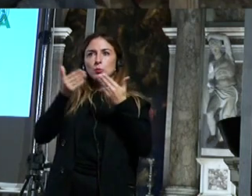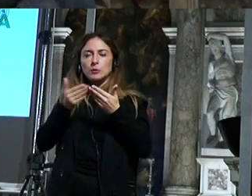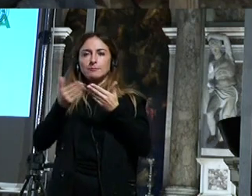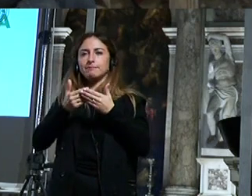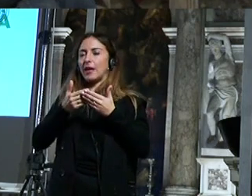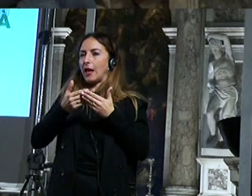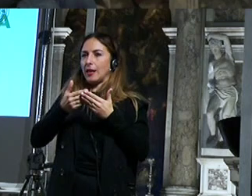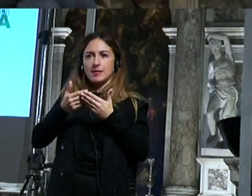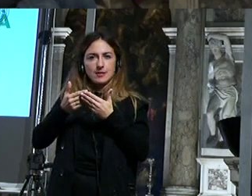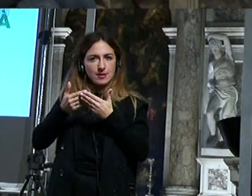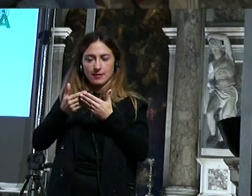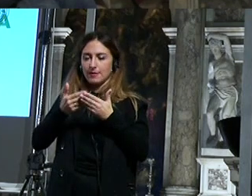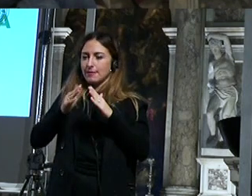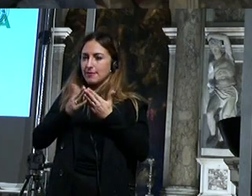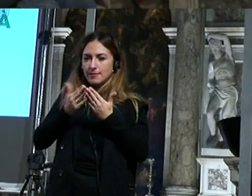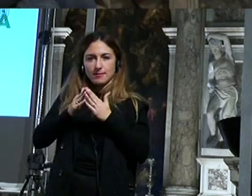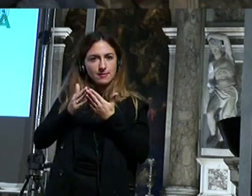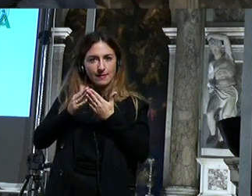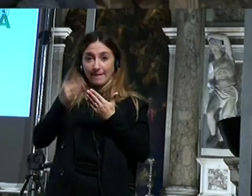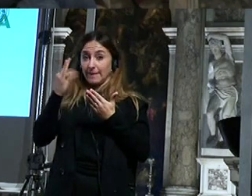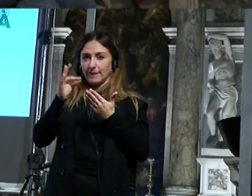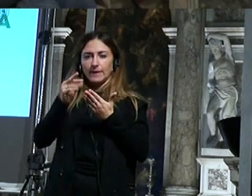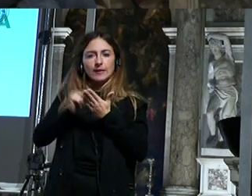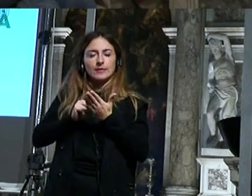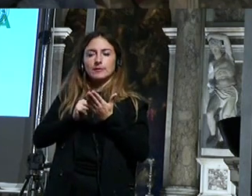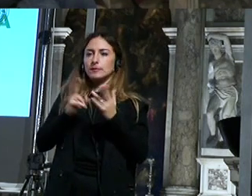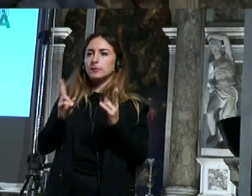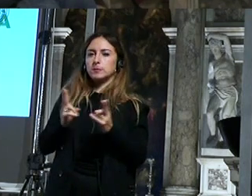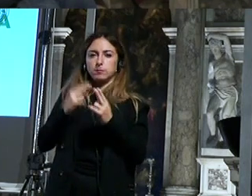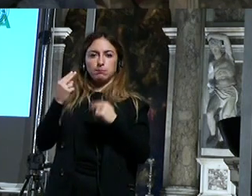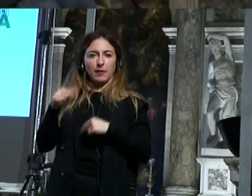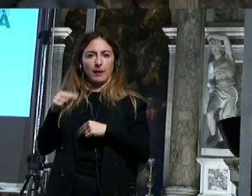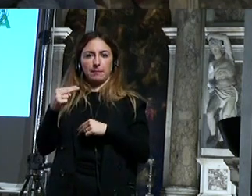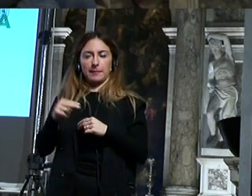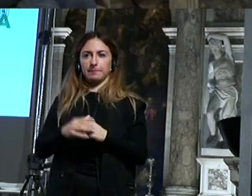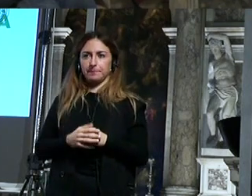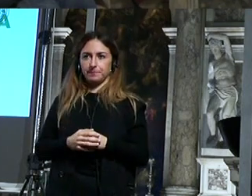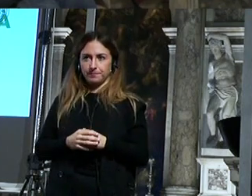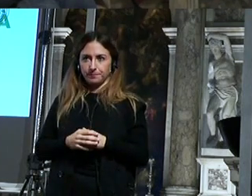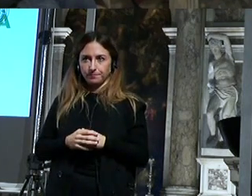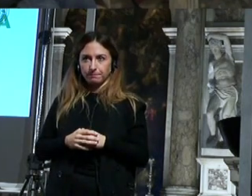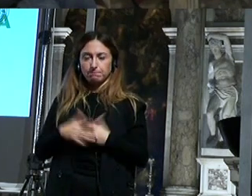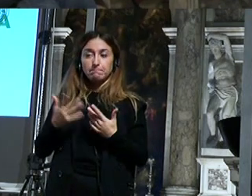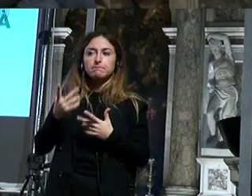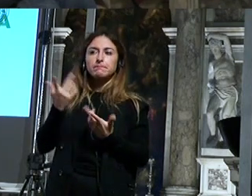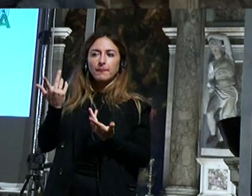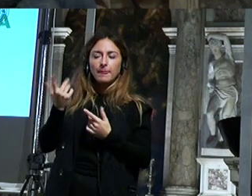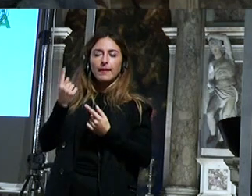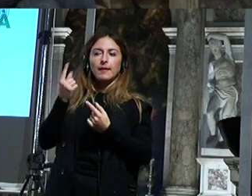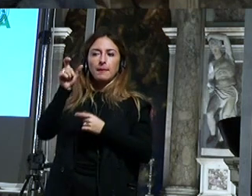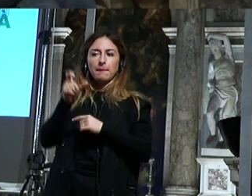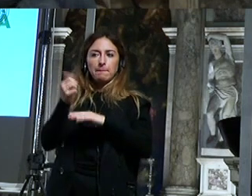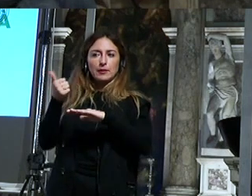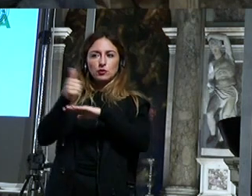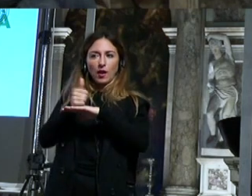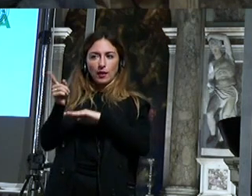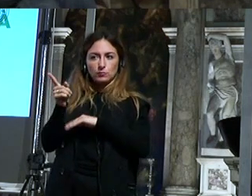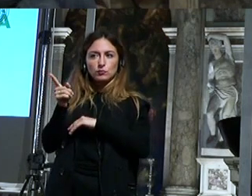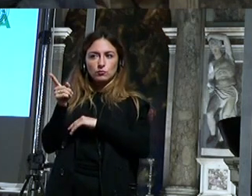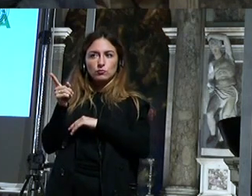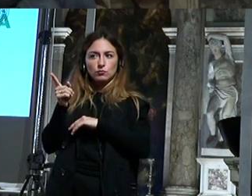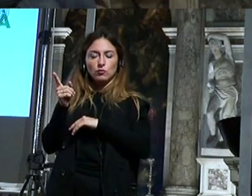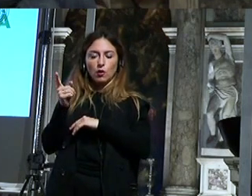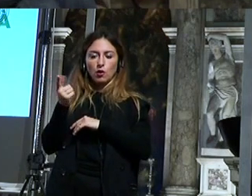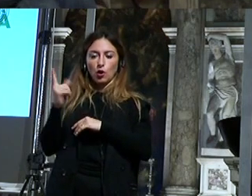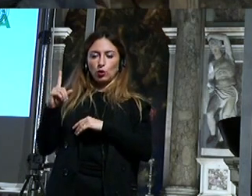masterpiece. And we find him at the moment that he's recovered from a tumor in the stomach. He's